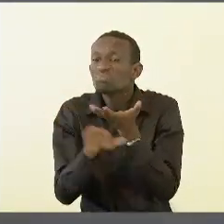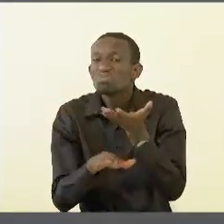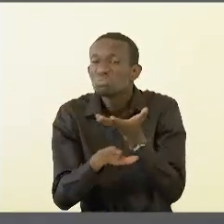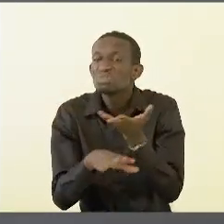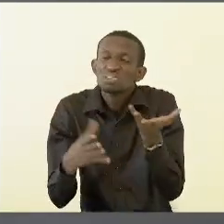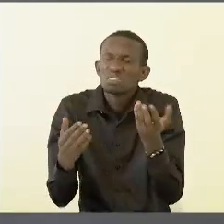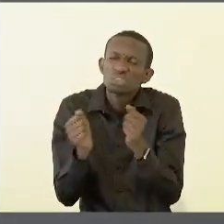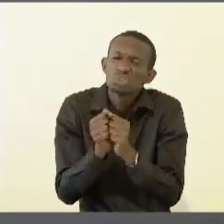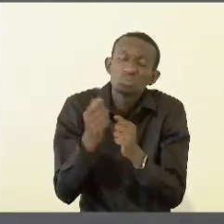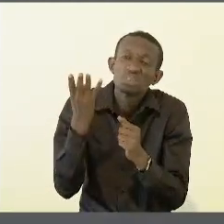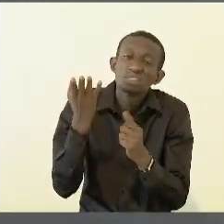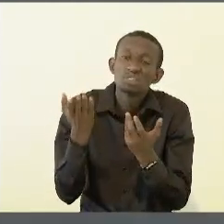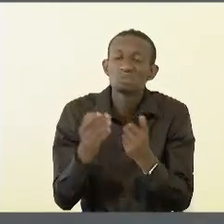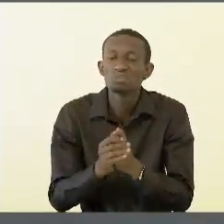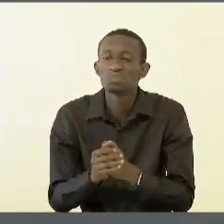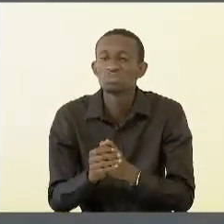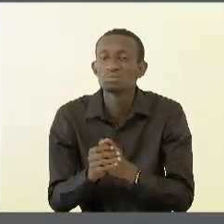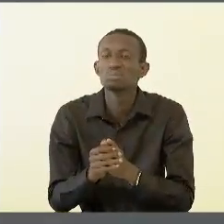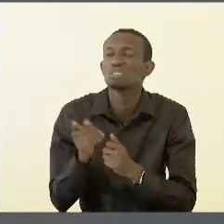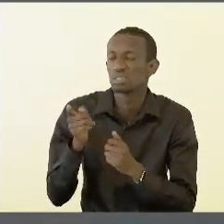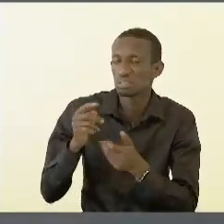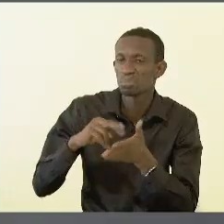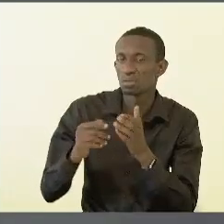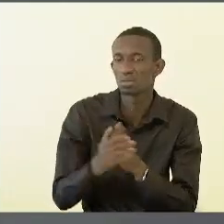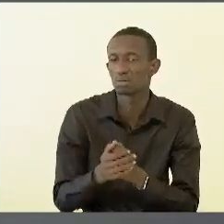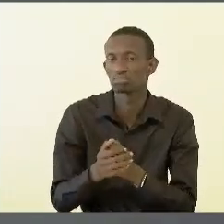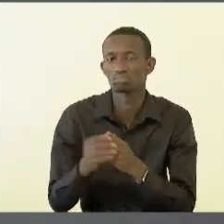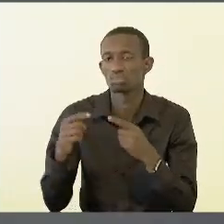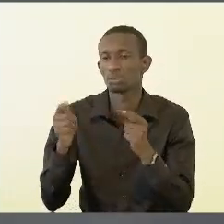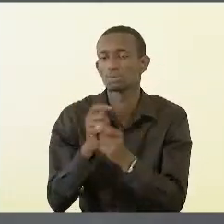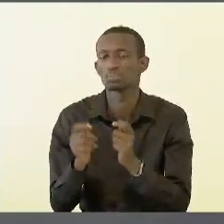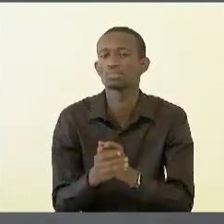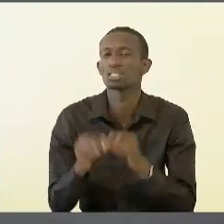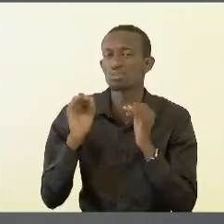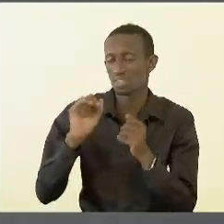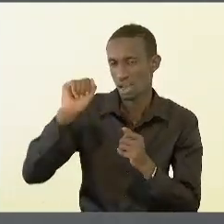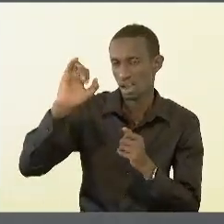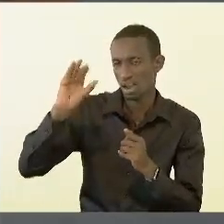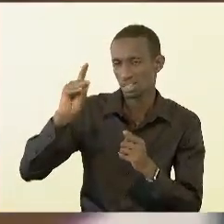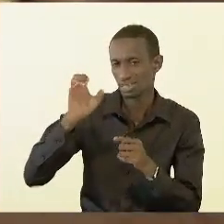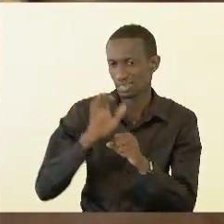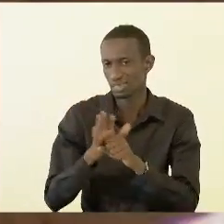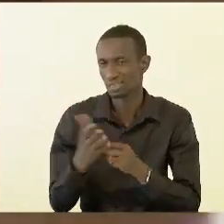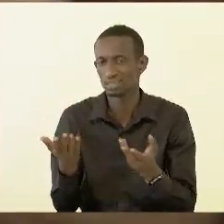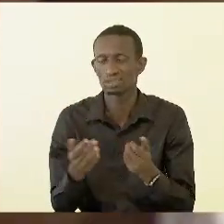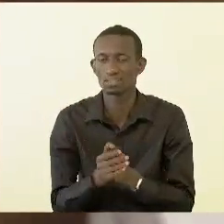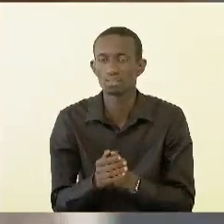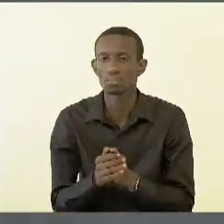with pH of 14, it will be, this is violet. And if it is acidic, then it will